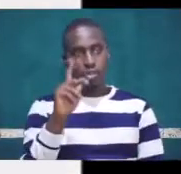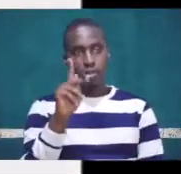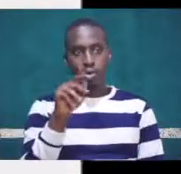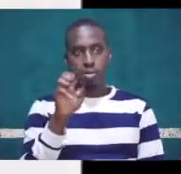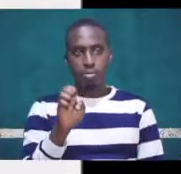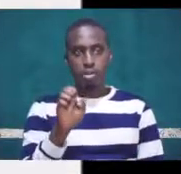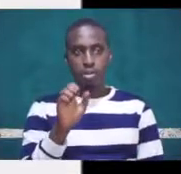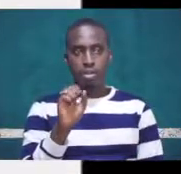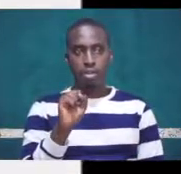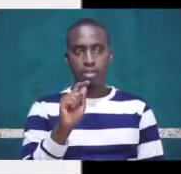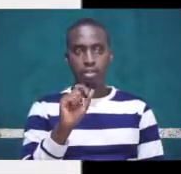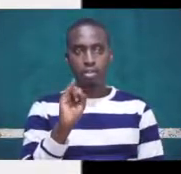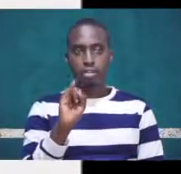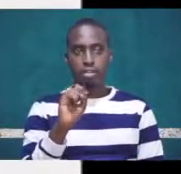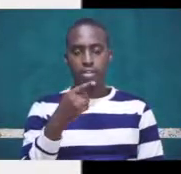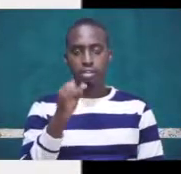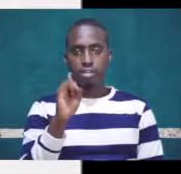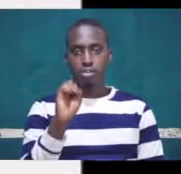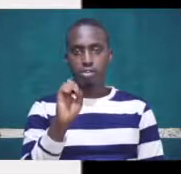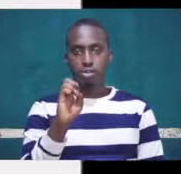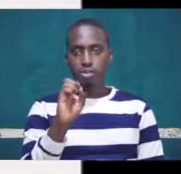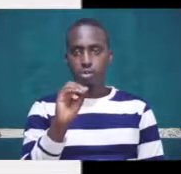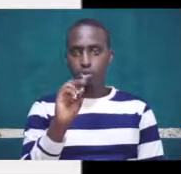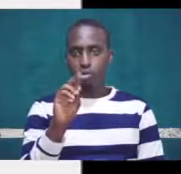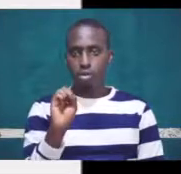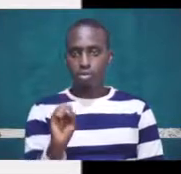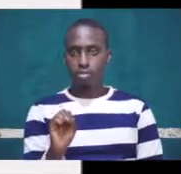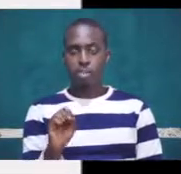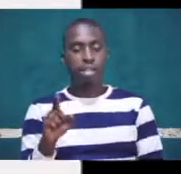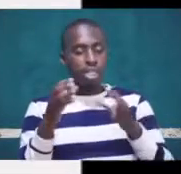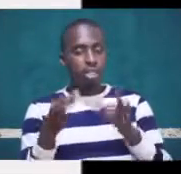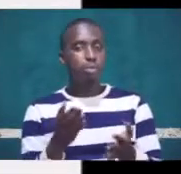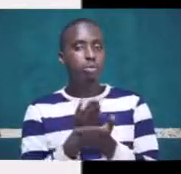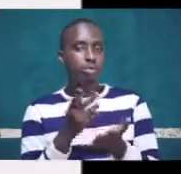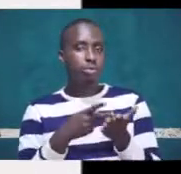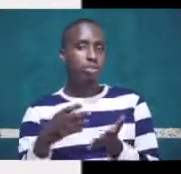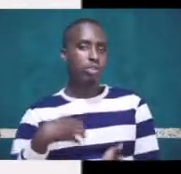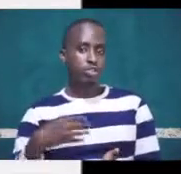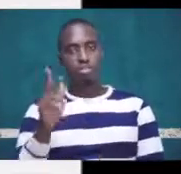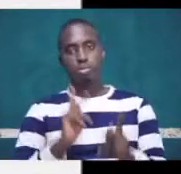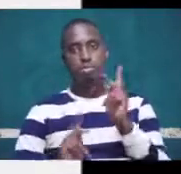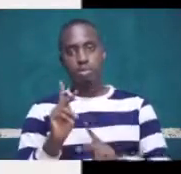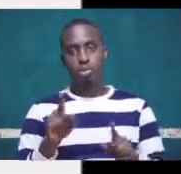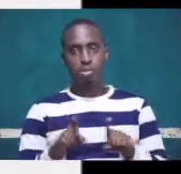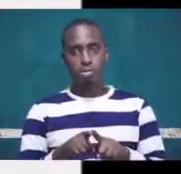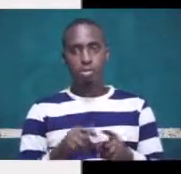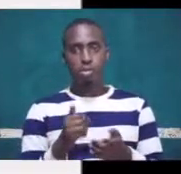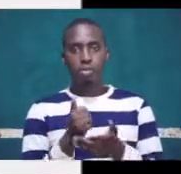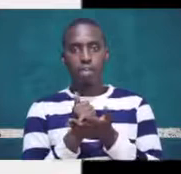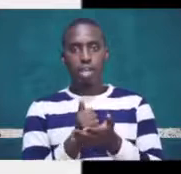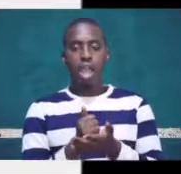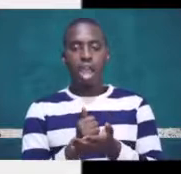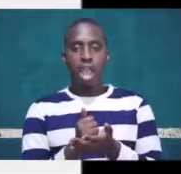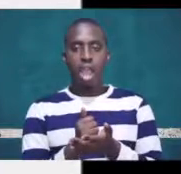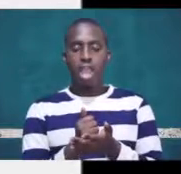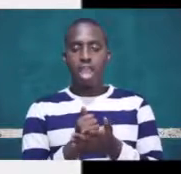reasons. These are luxury goods consumed by rich people to emphasize social and economic status. So